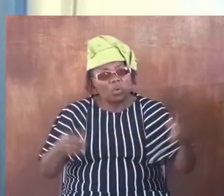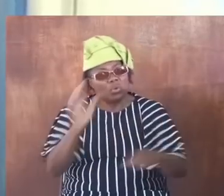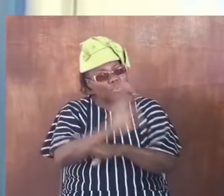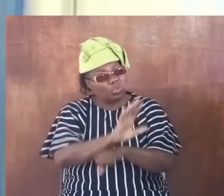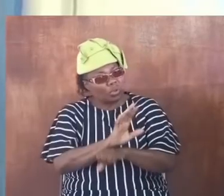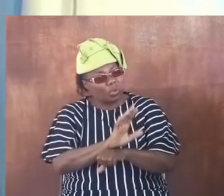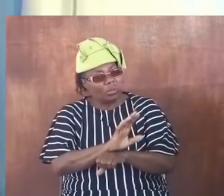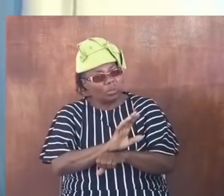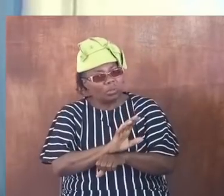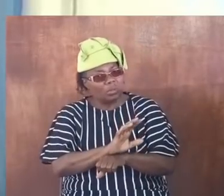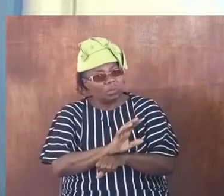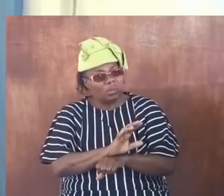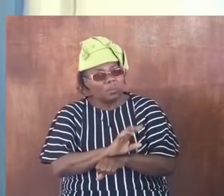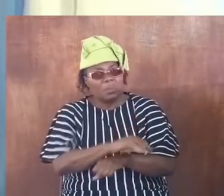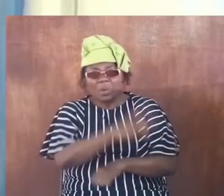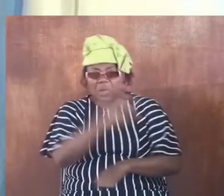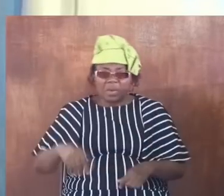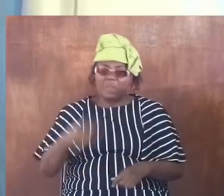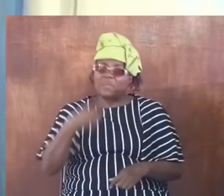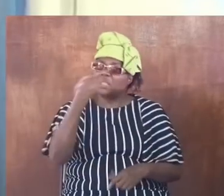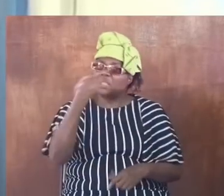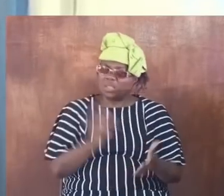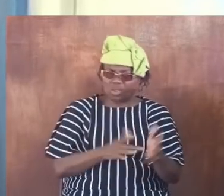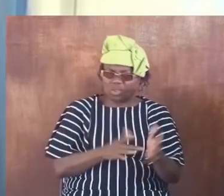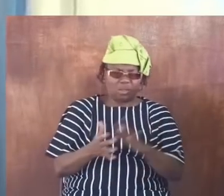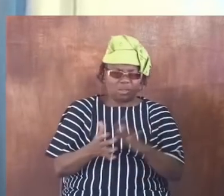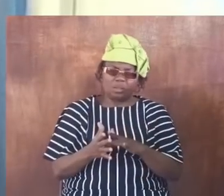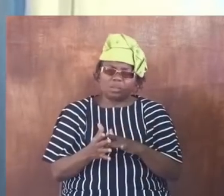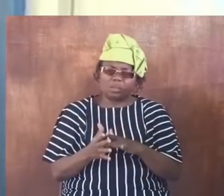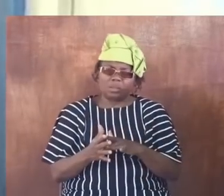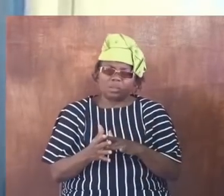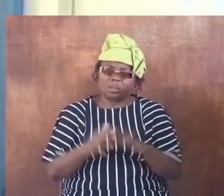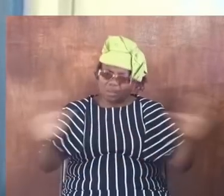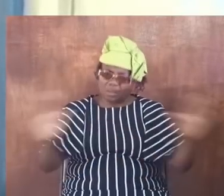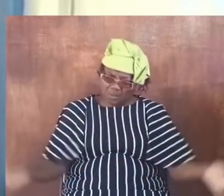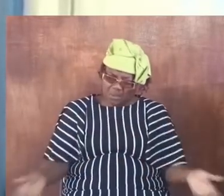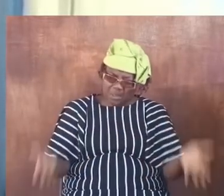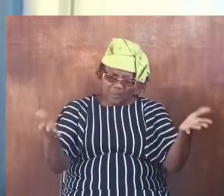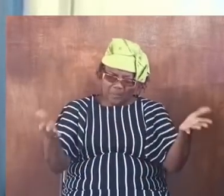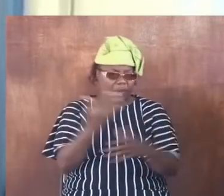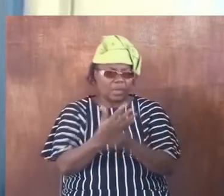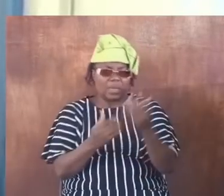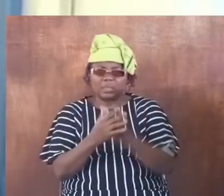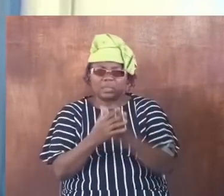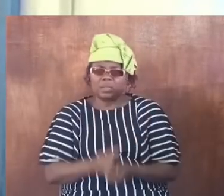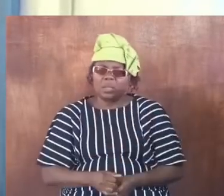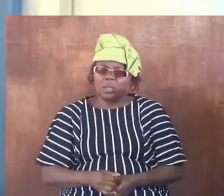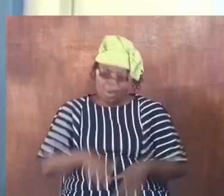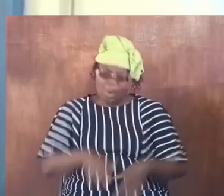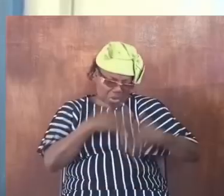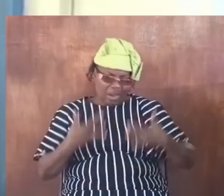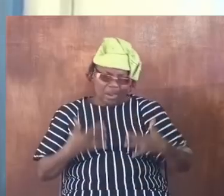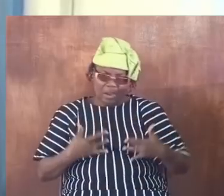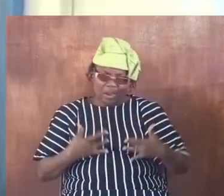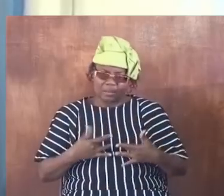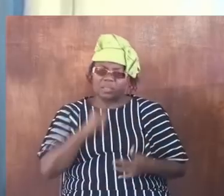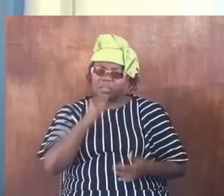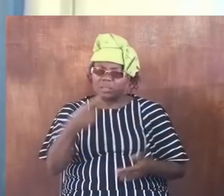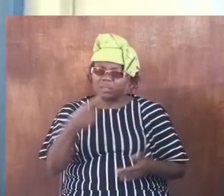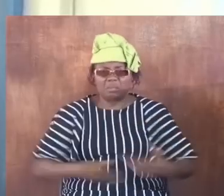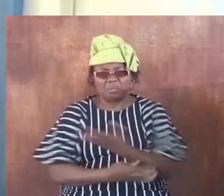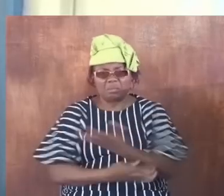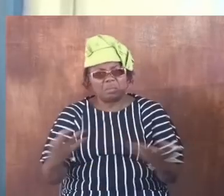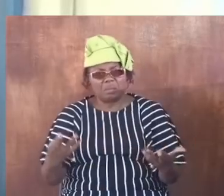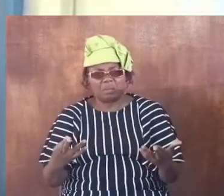But them not going to say Jesus, but you're going to see them raise them and in church. But them heart not there because they get what